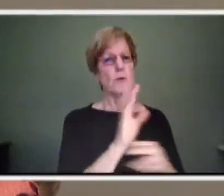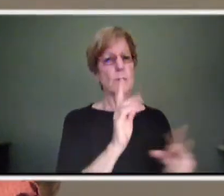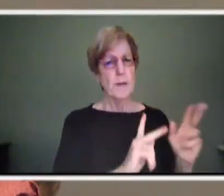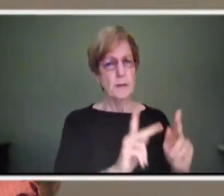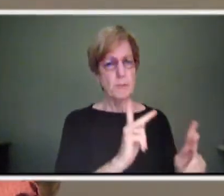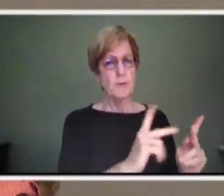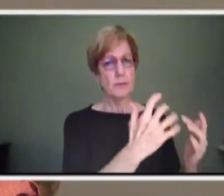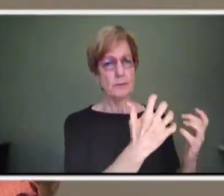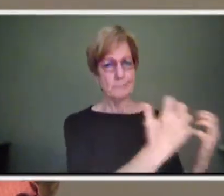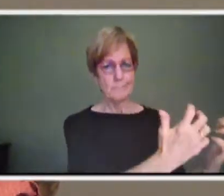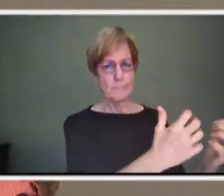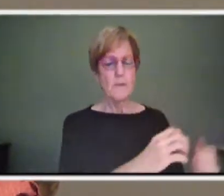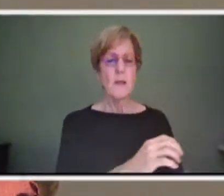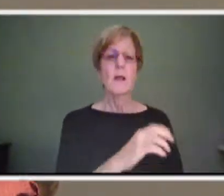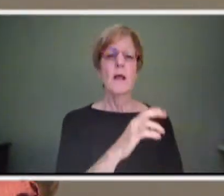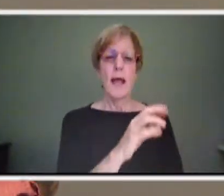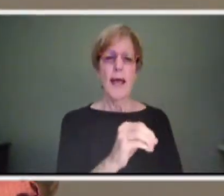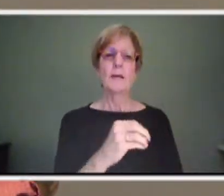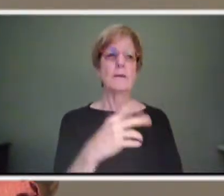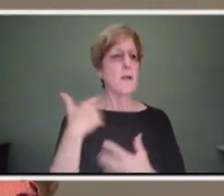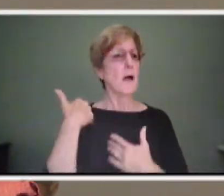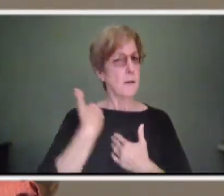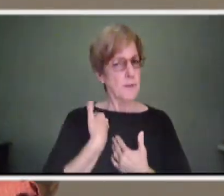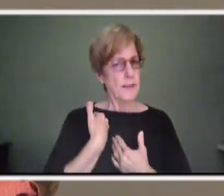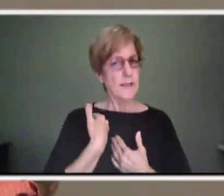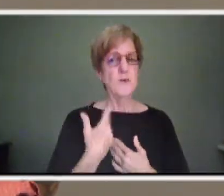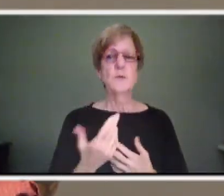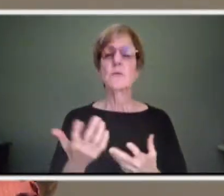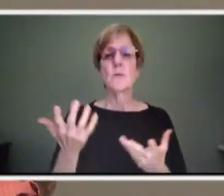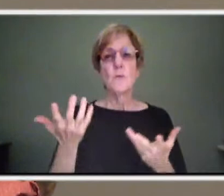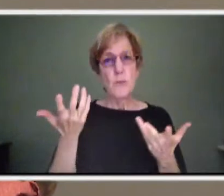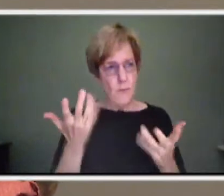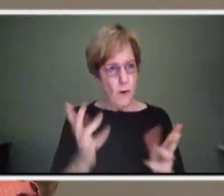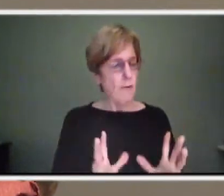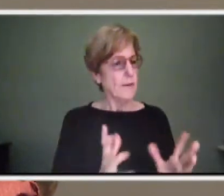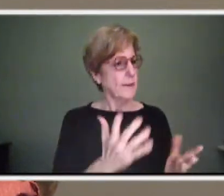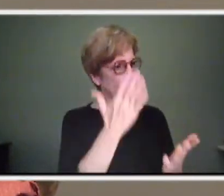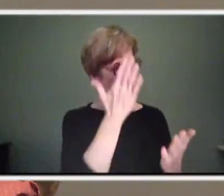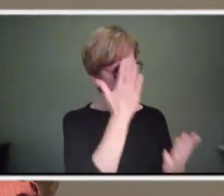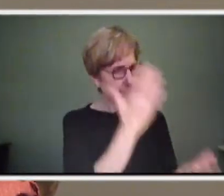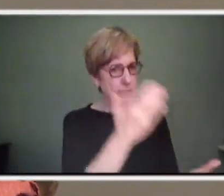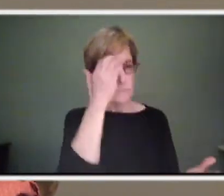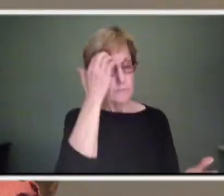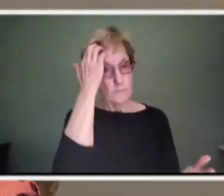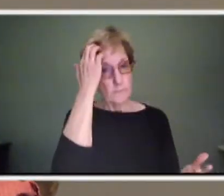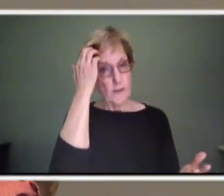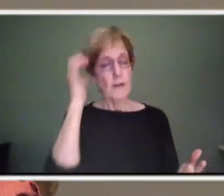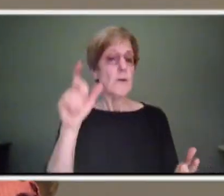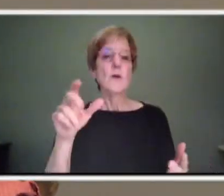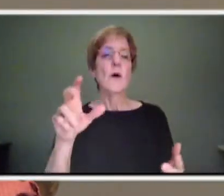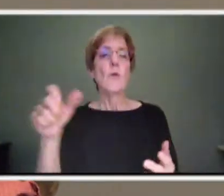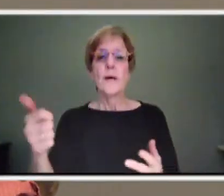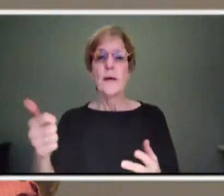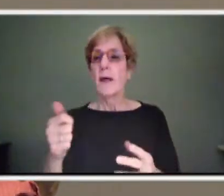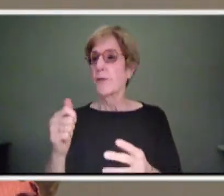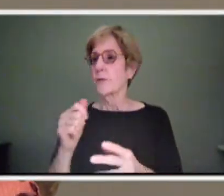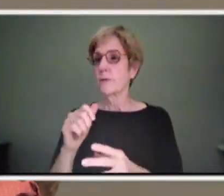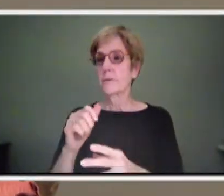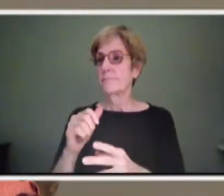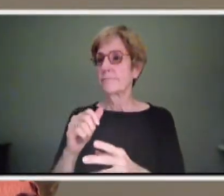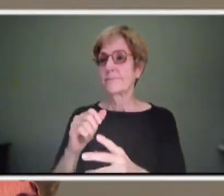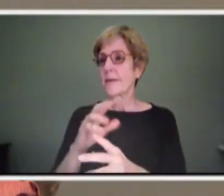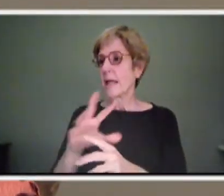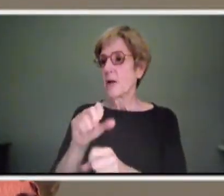having responsibilities and obligations that you've already made, void of a new meeting and unable to move those things